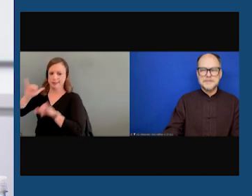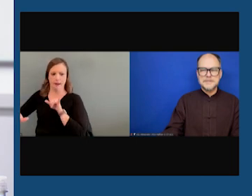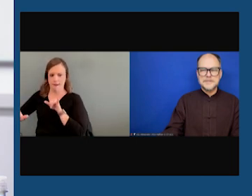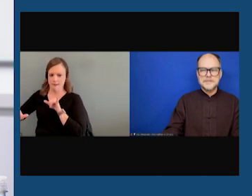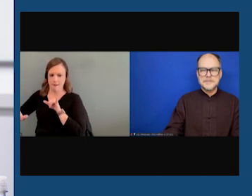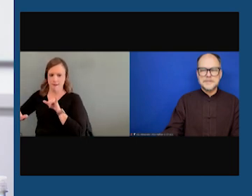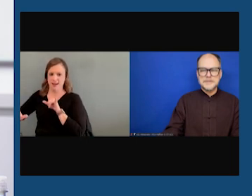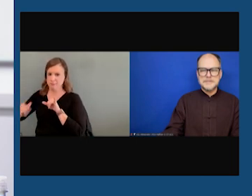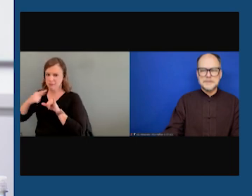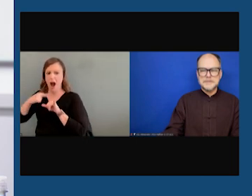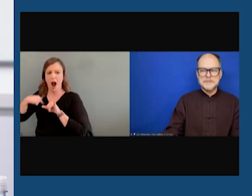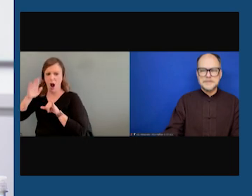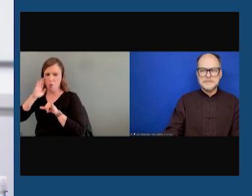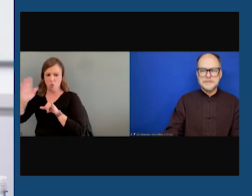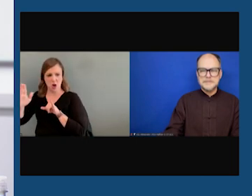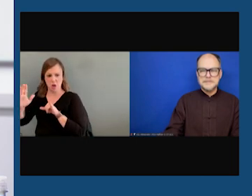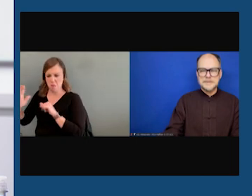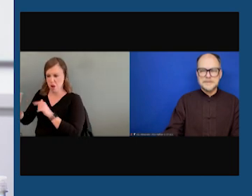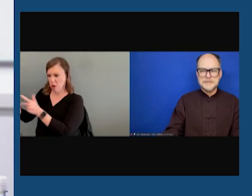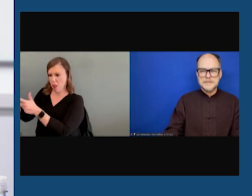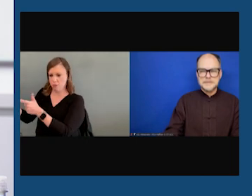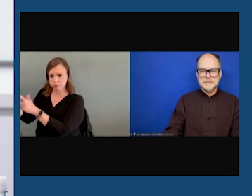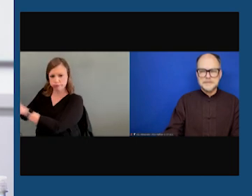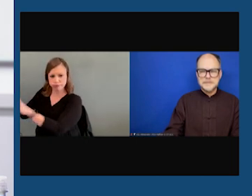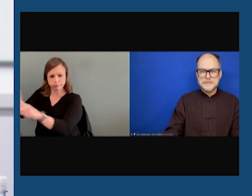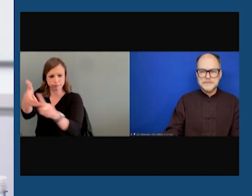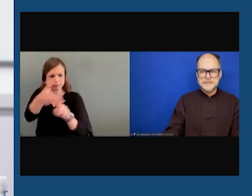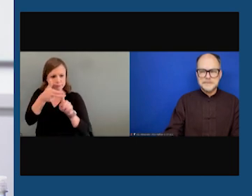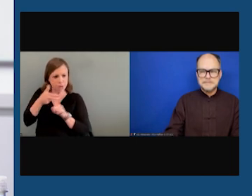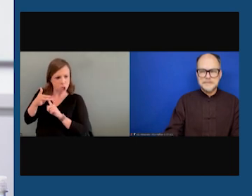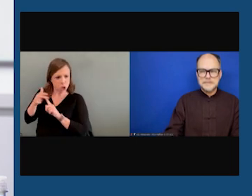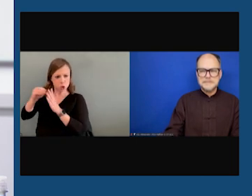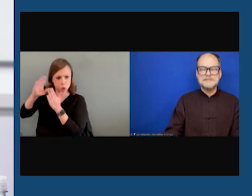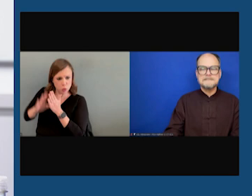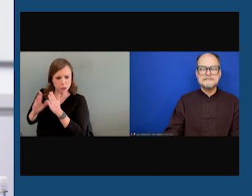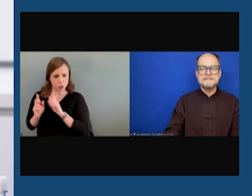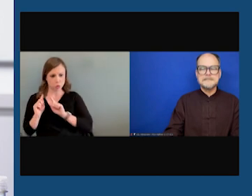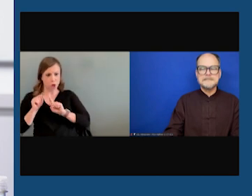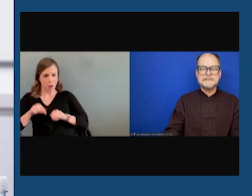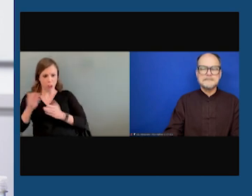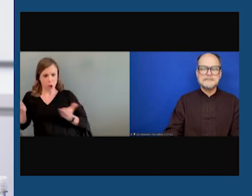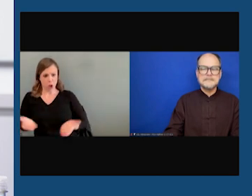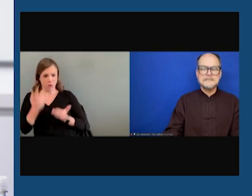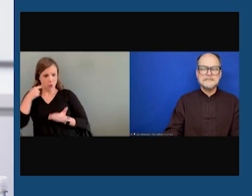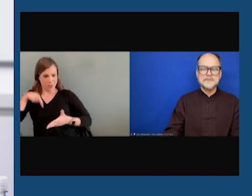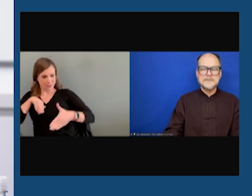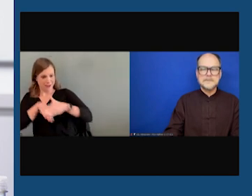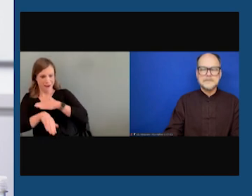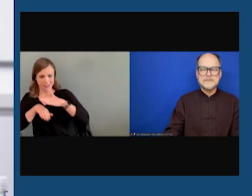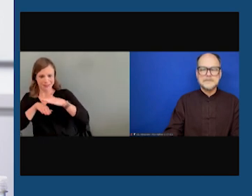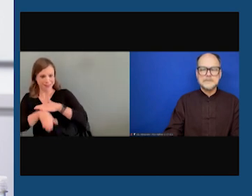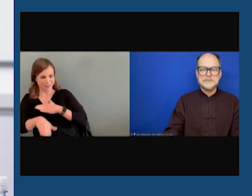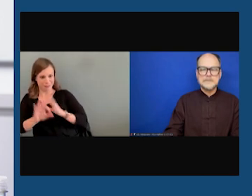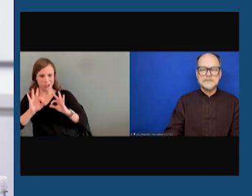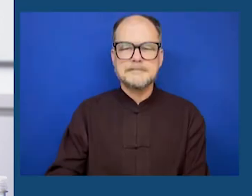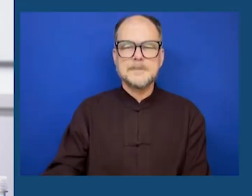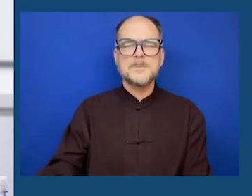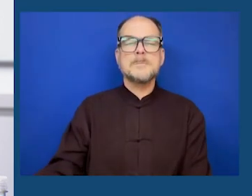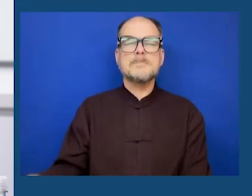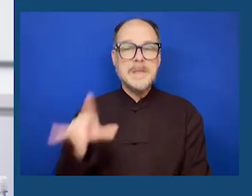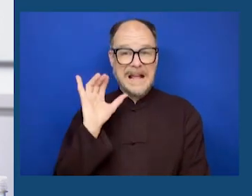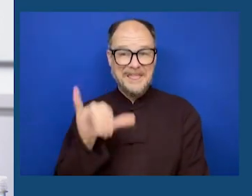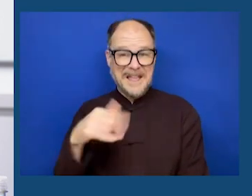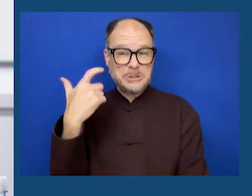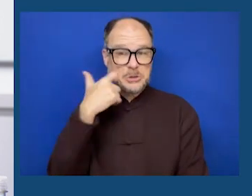able to bring more students from other parts of our country to come here for this access, which, as you described, is prohibitive for any